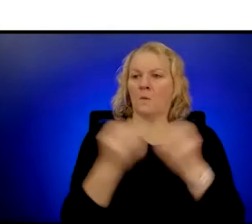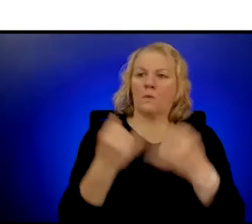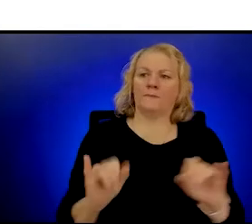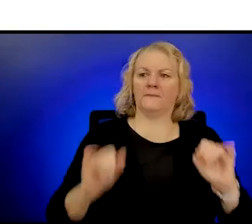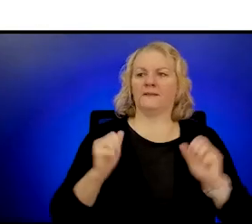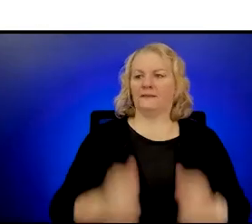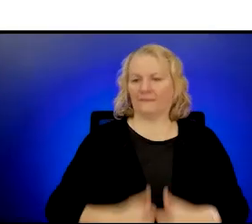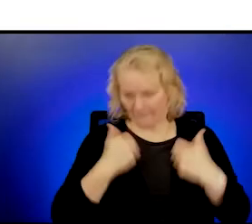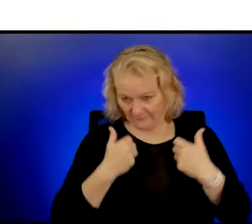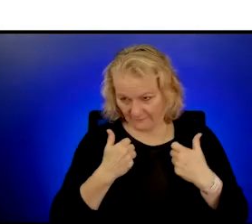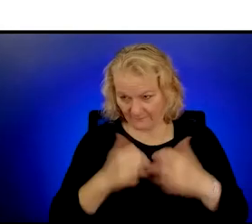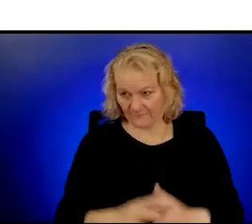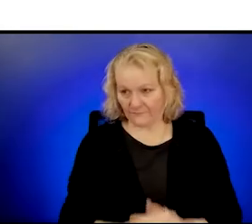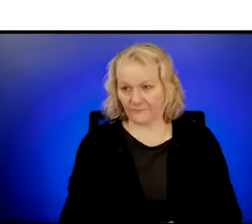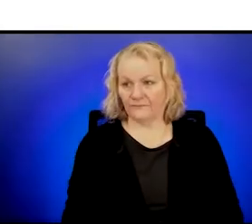lives.